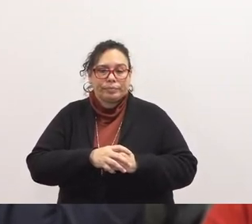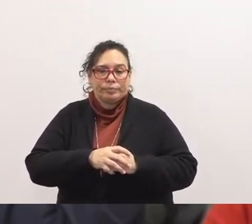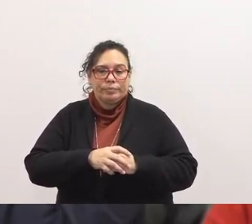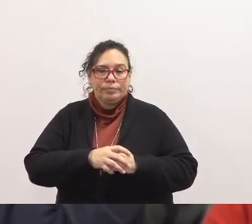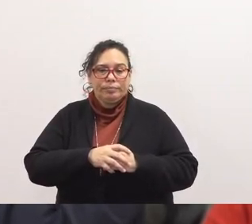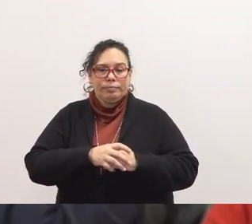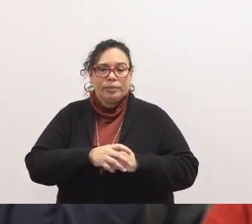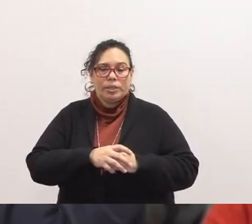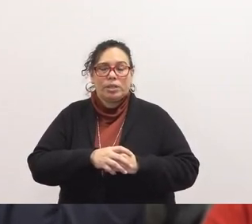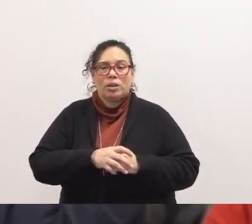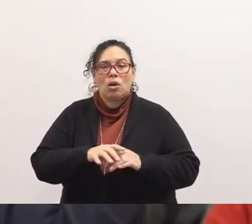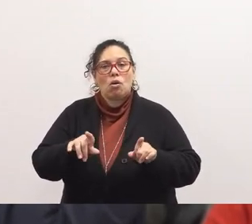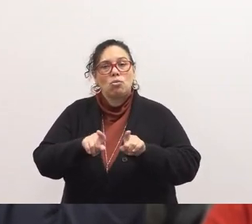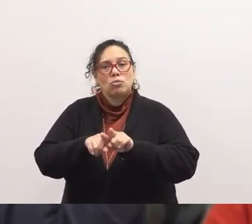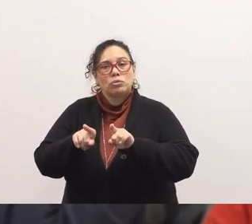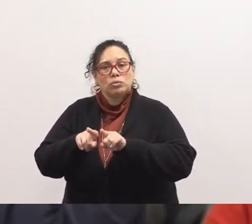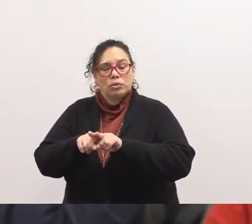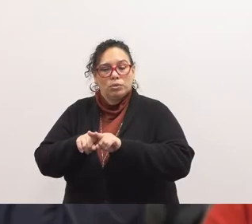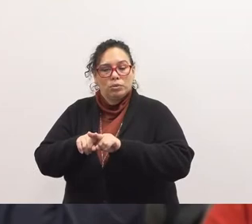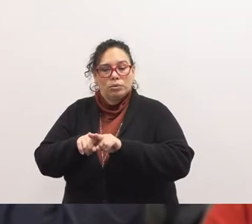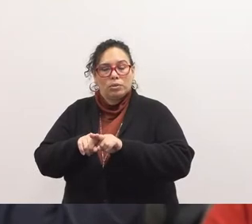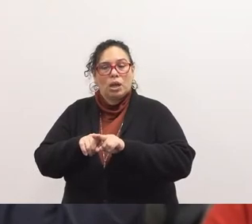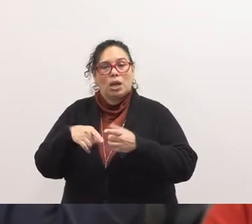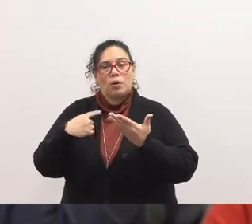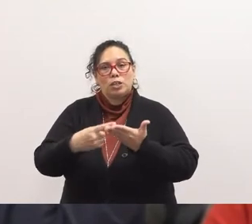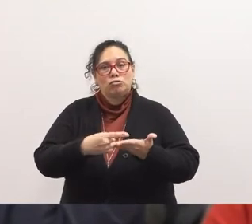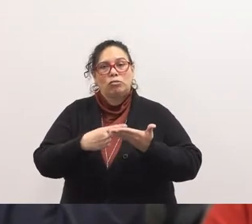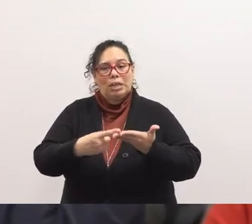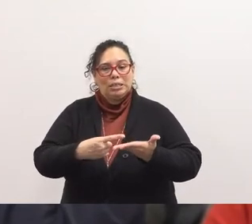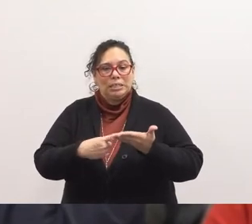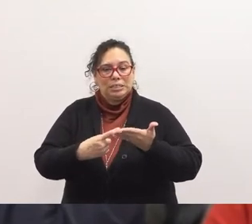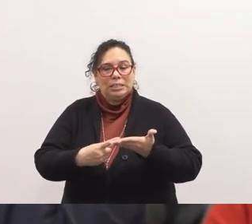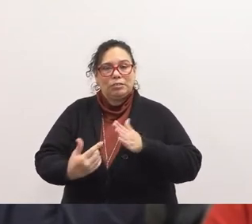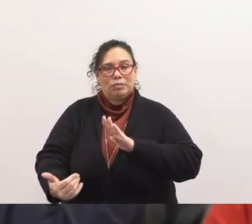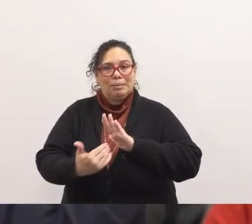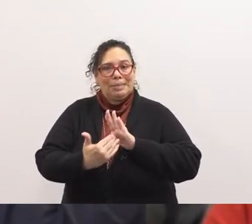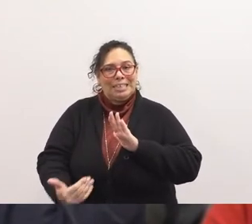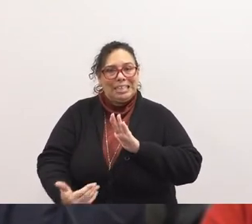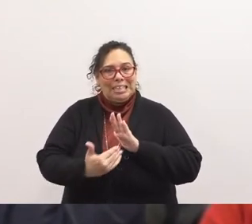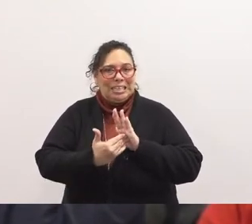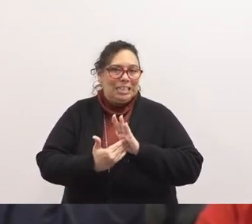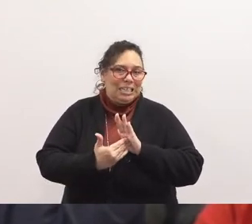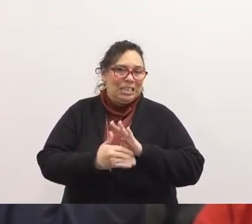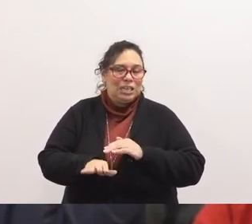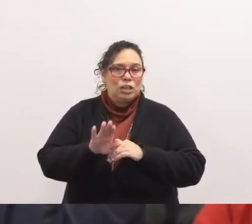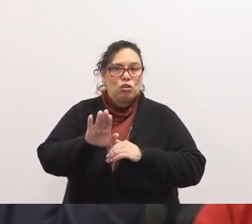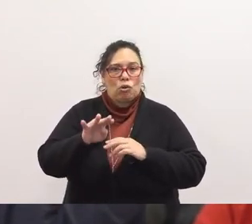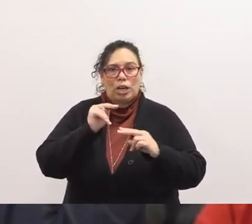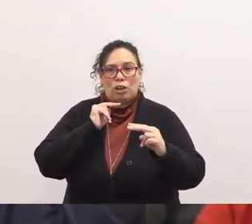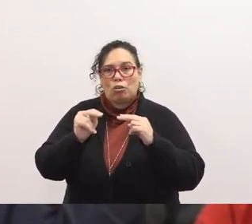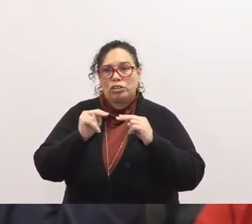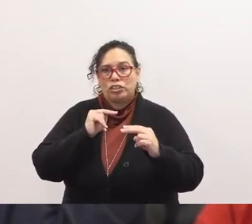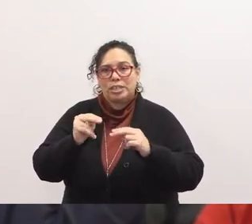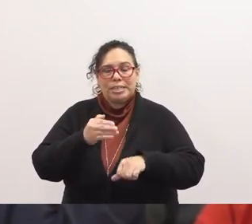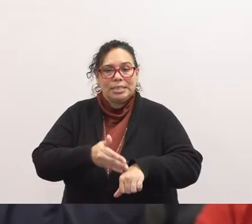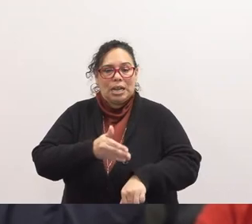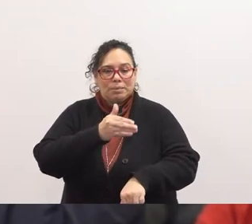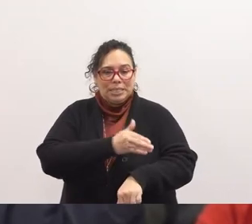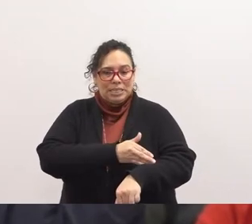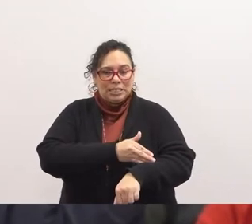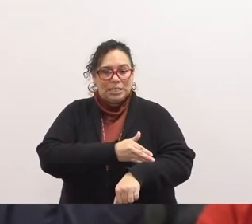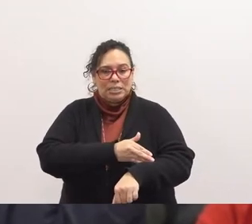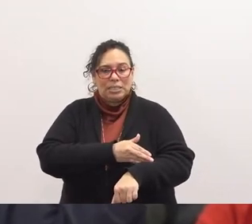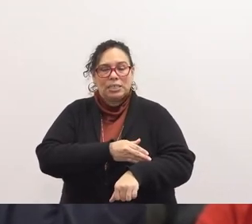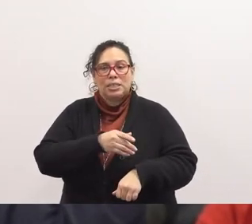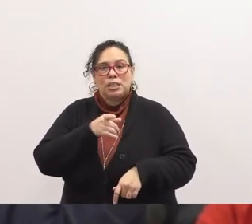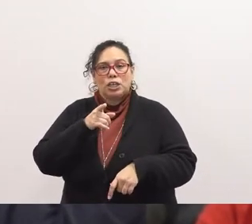And I'd also like to address the fact that repeatedly in your negotiation updates, you